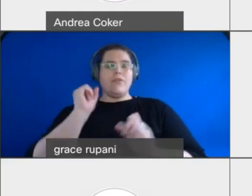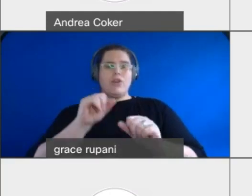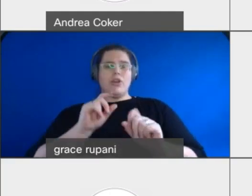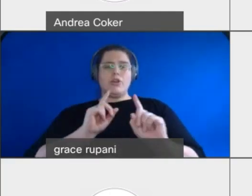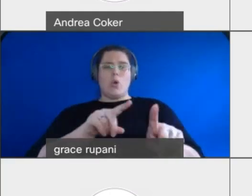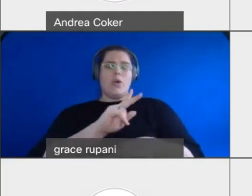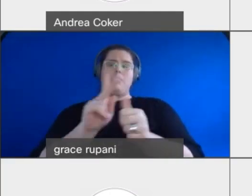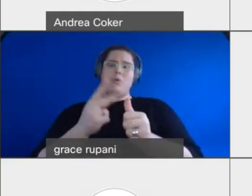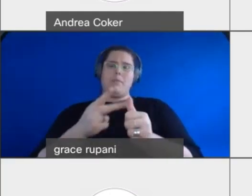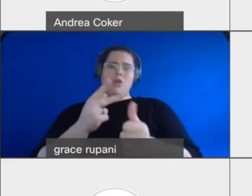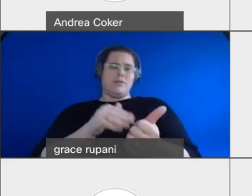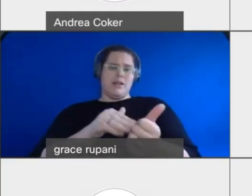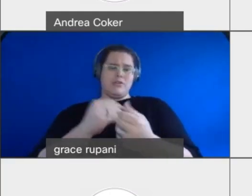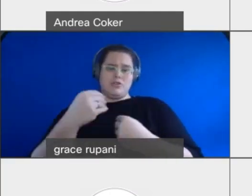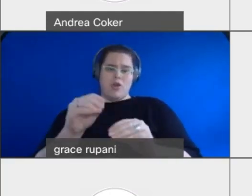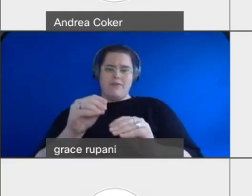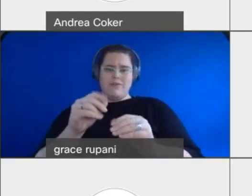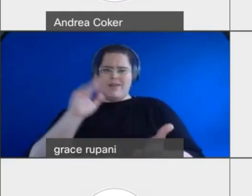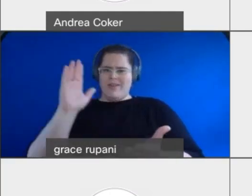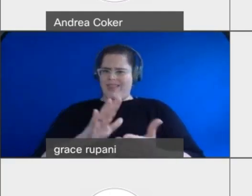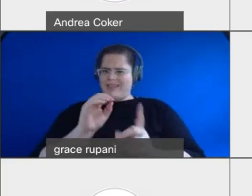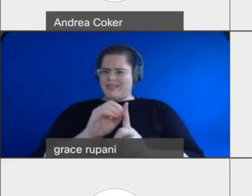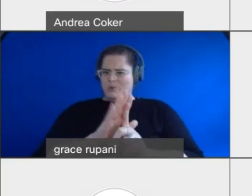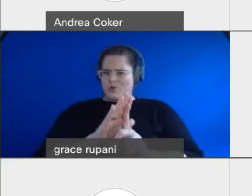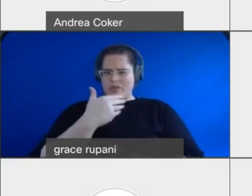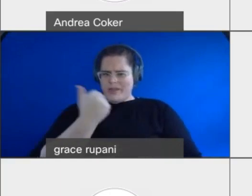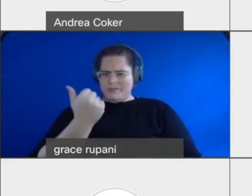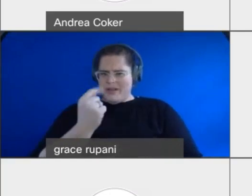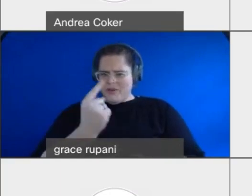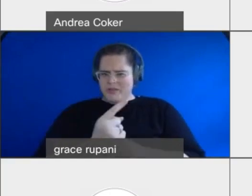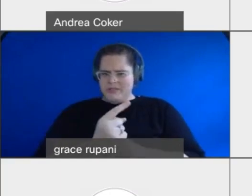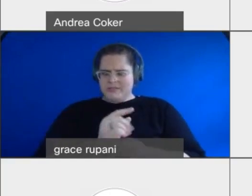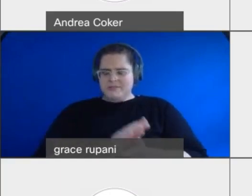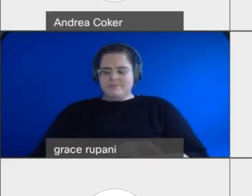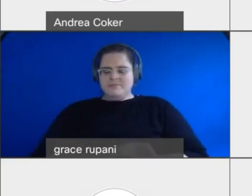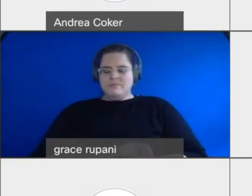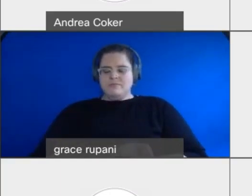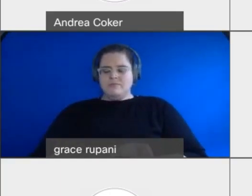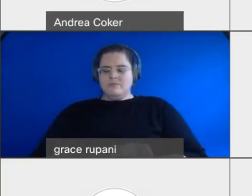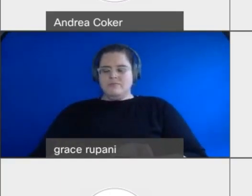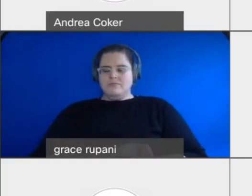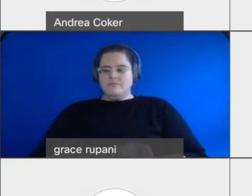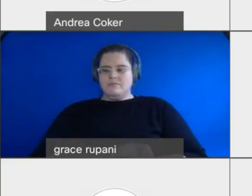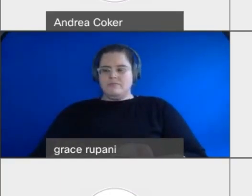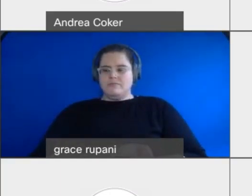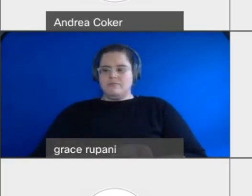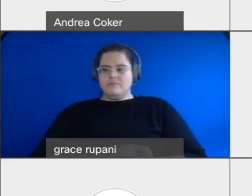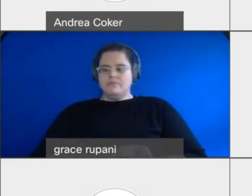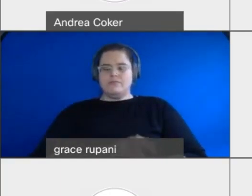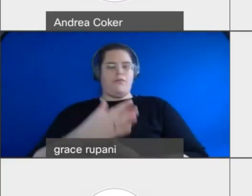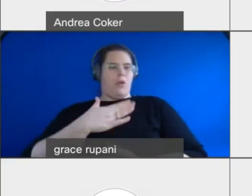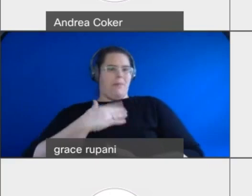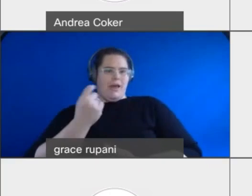physician's offices. From my understanding, and Karen, you may know, but you only work with all of us. As I said, this is